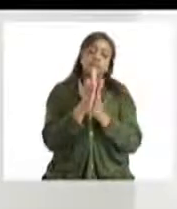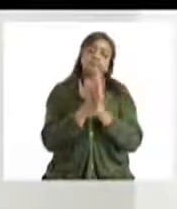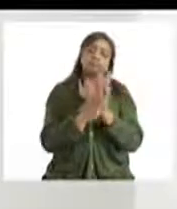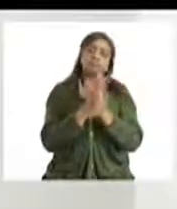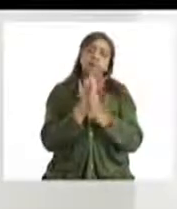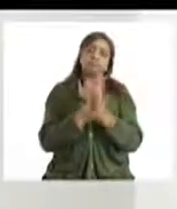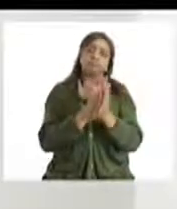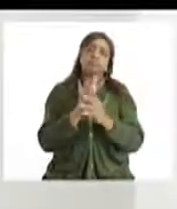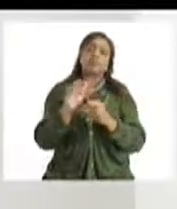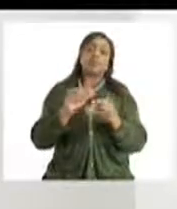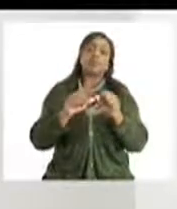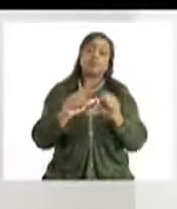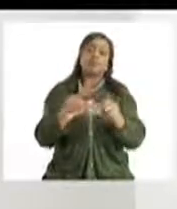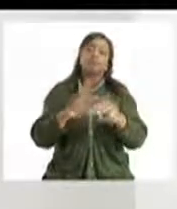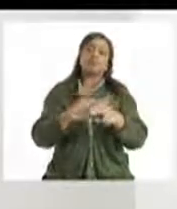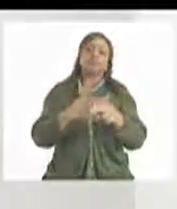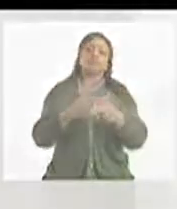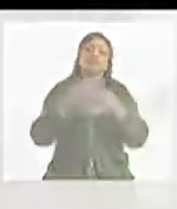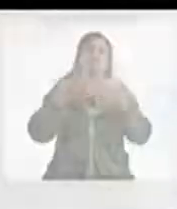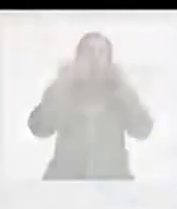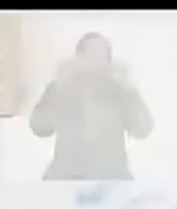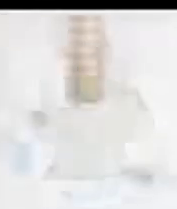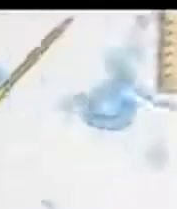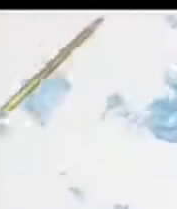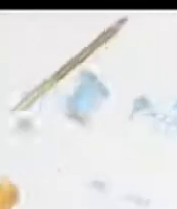mask. So goodbye.